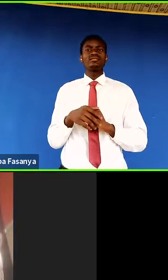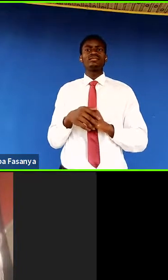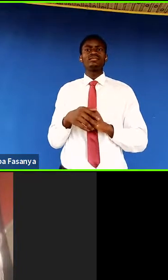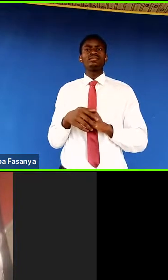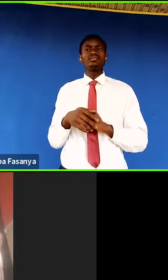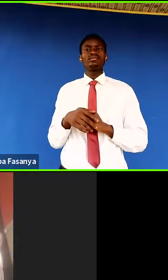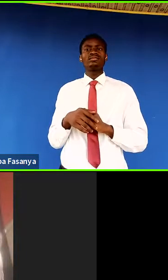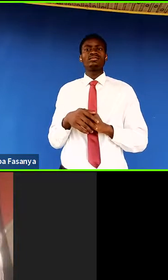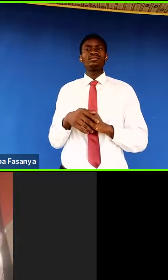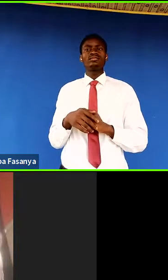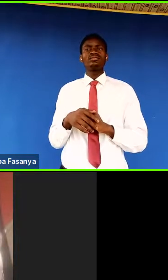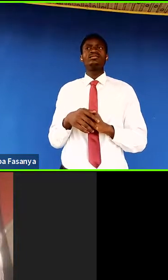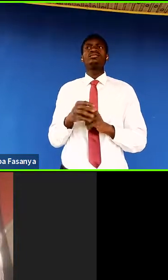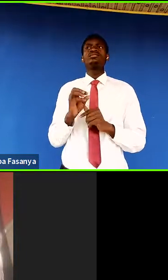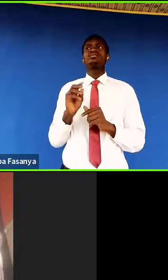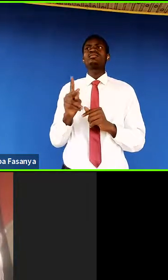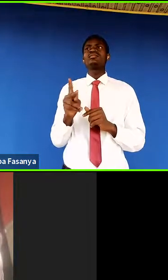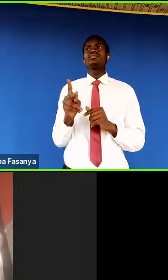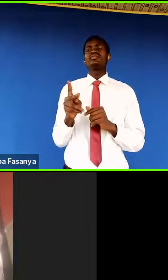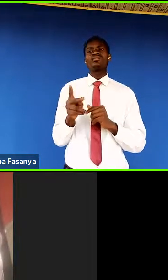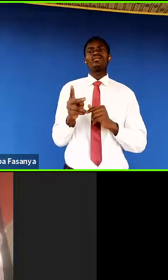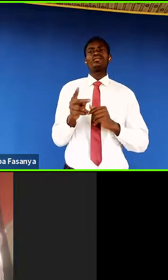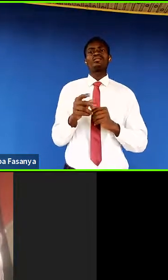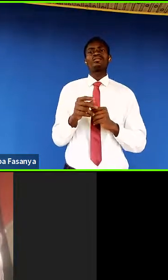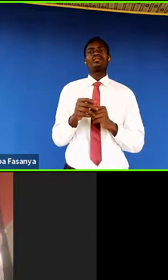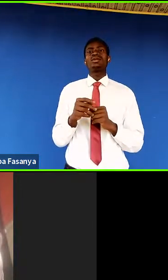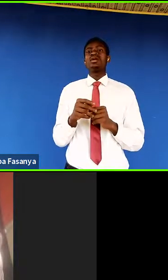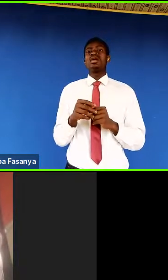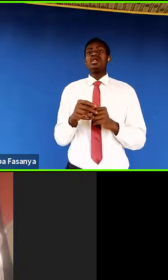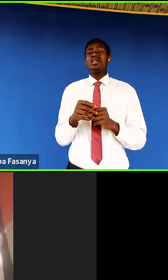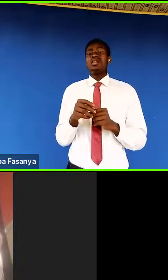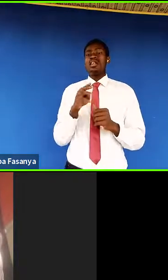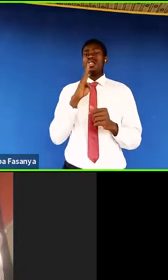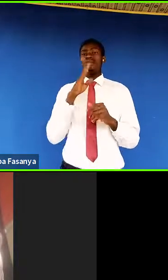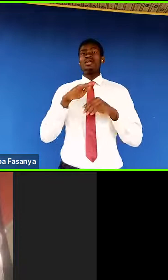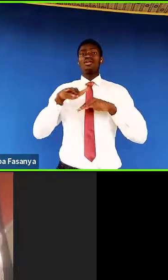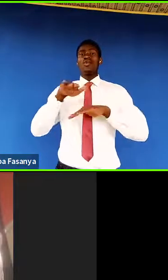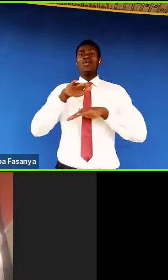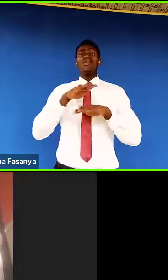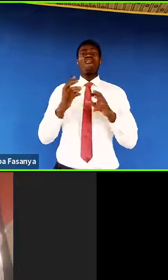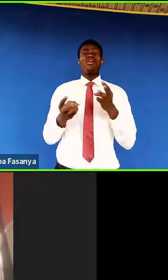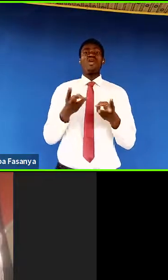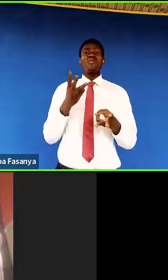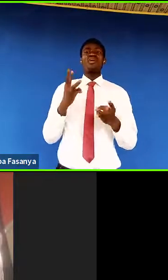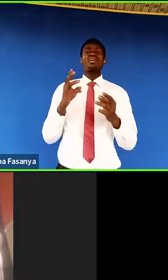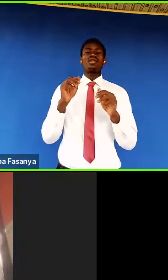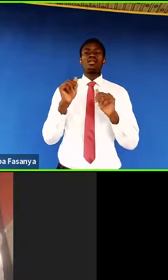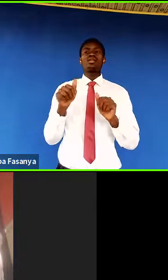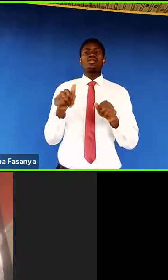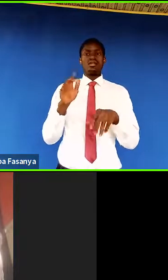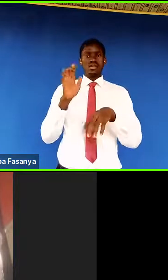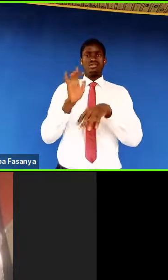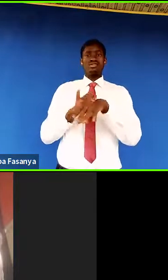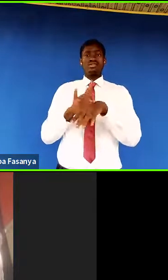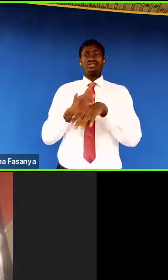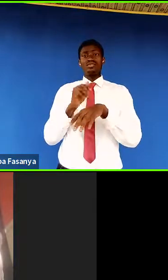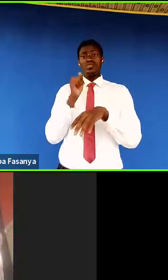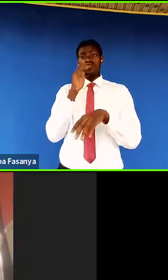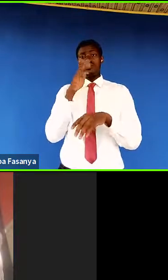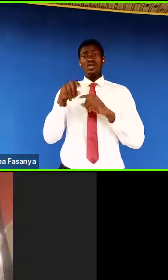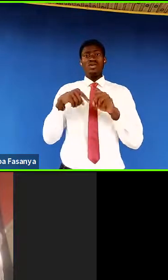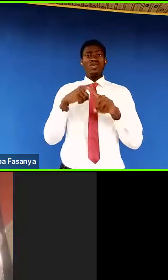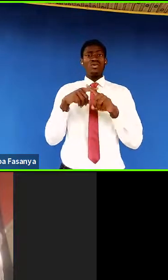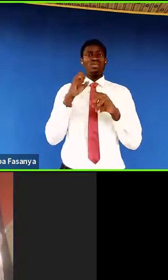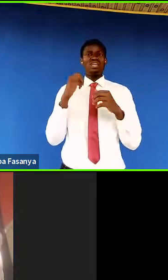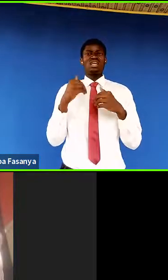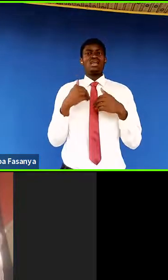Okay, so being overweight can predispose a woman when she has the baby to gestational diabetes. When